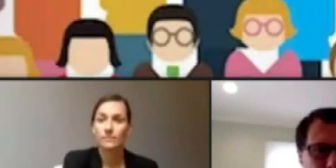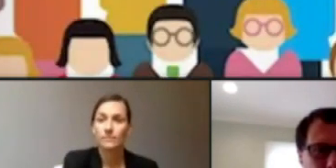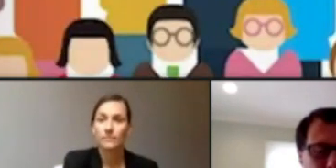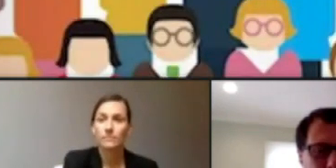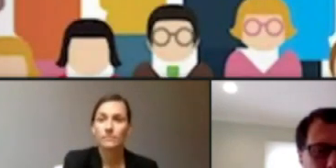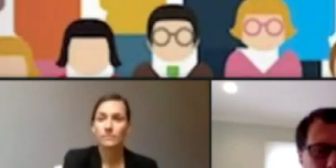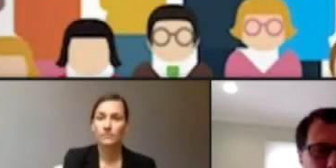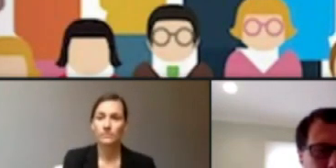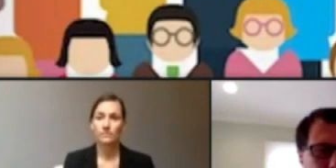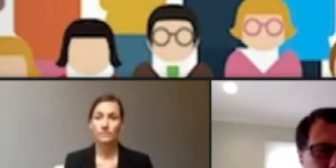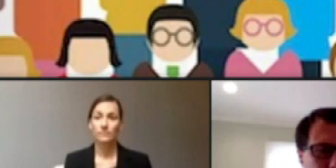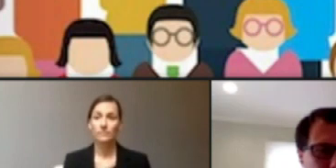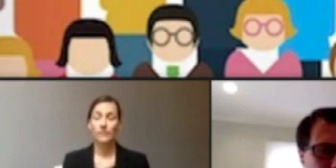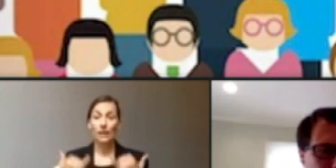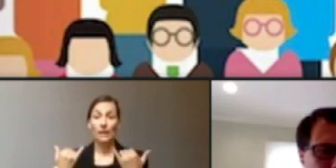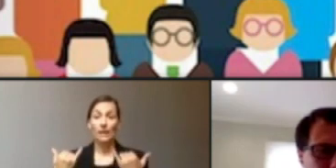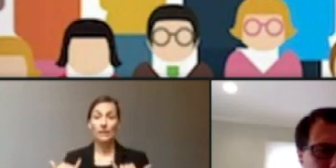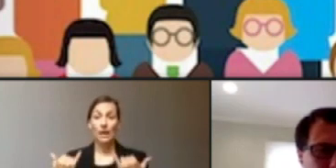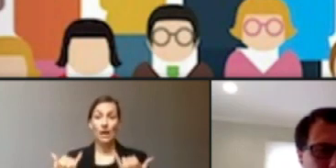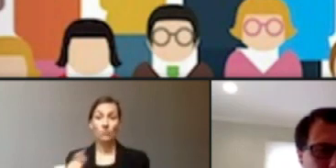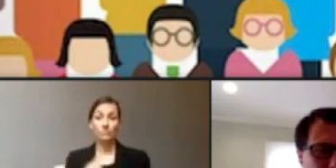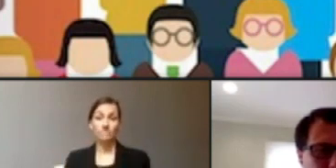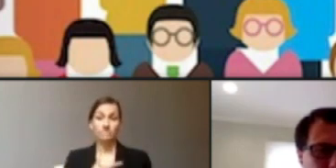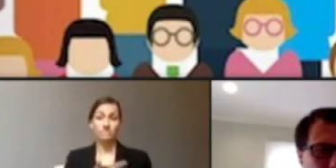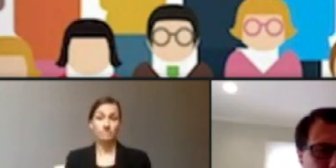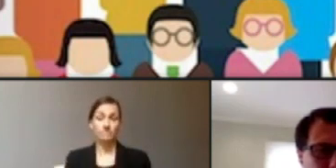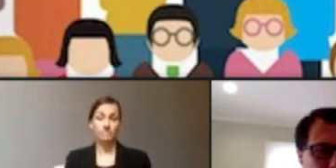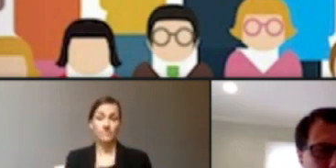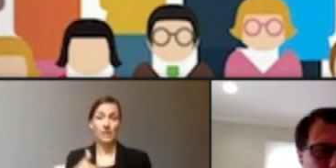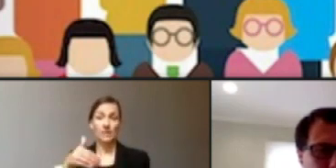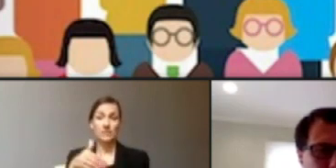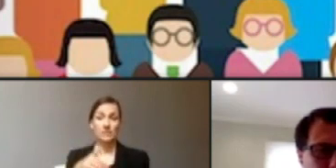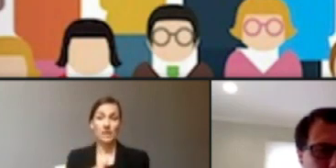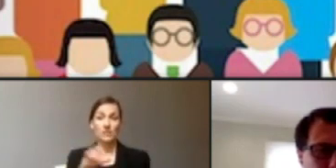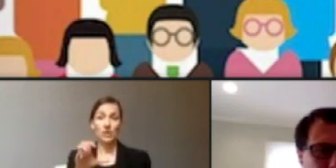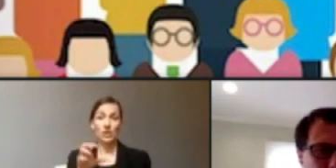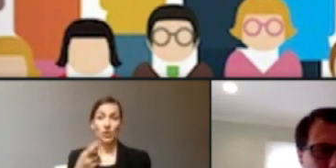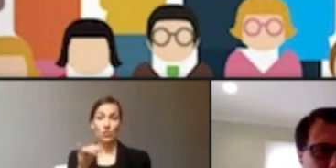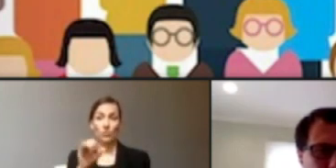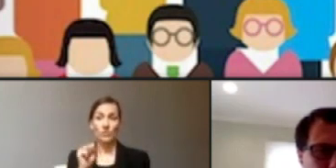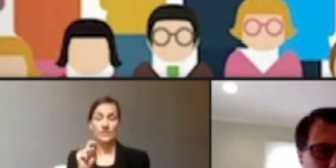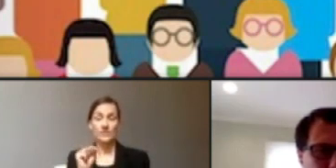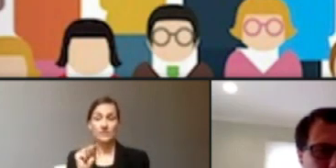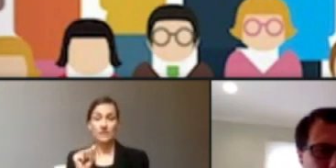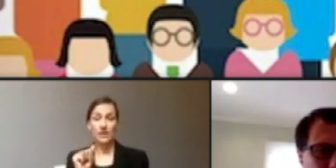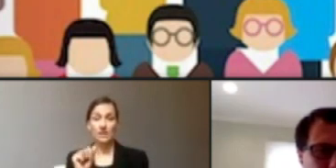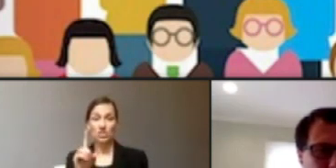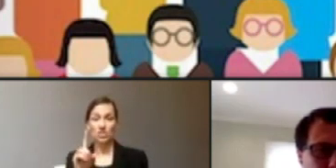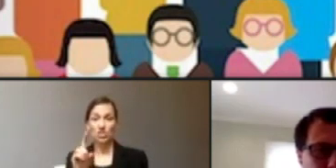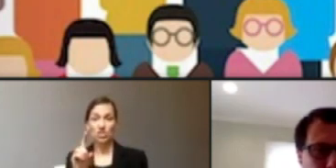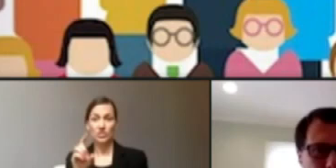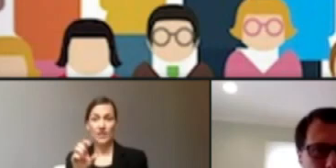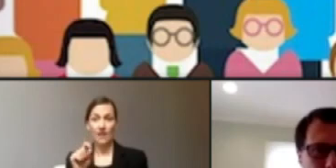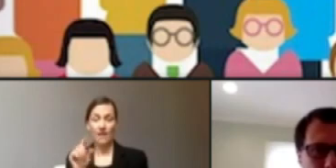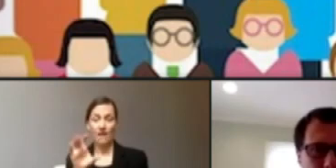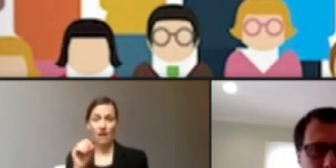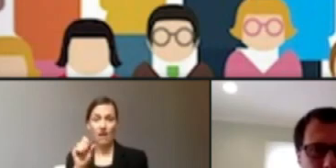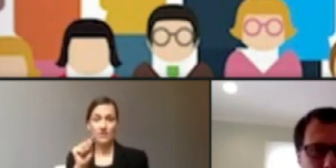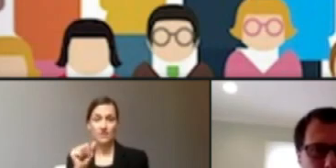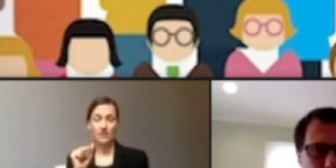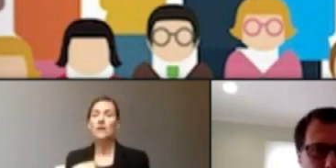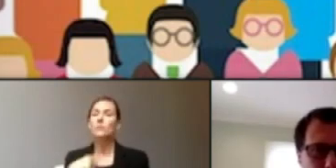At this point, I'm going to turn it over to my colleague, Dr. Chris Trinacosta, and he's going to talk to you a little bit about what our sample looks like and about